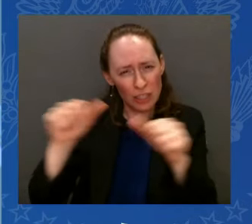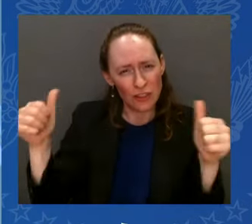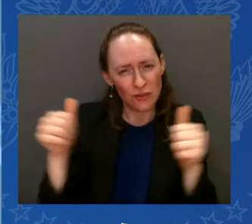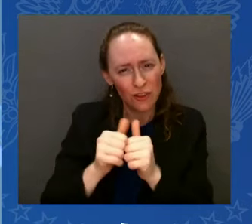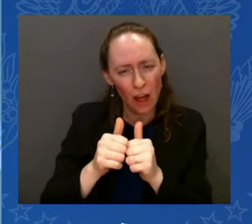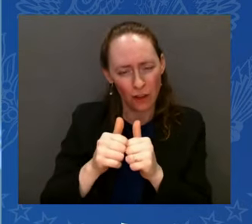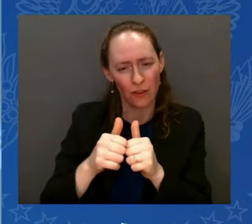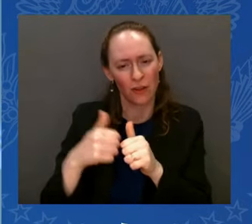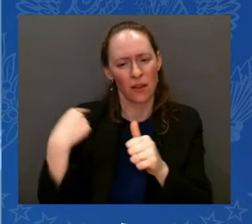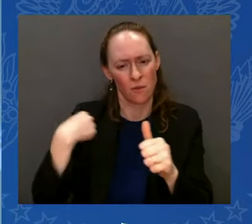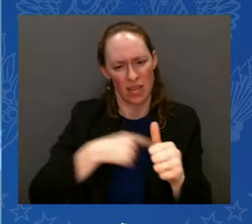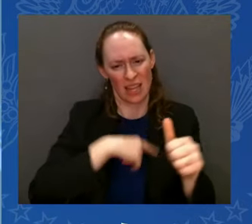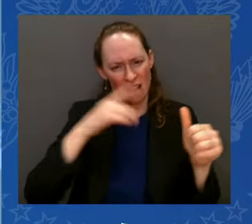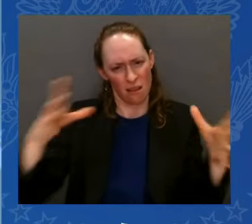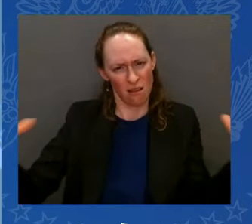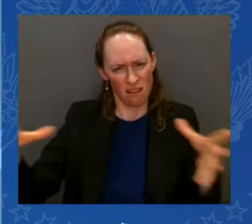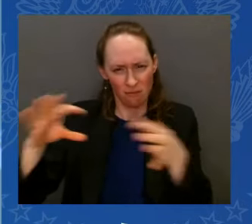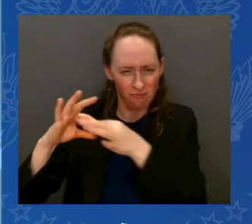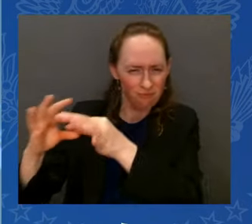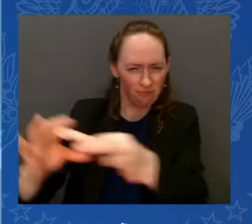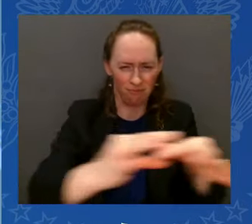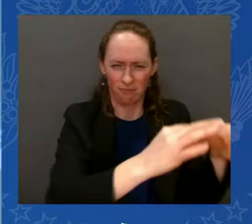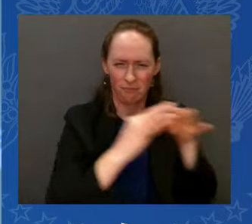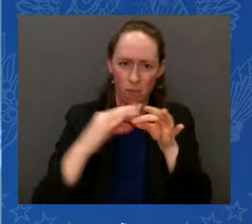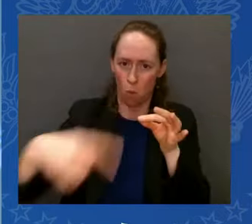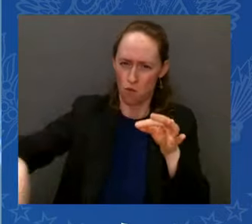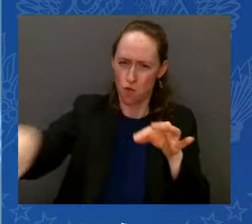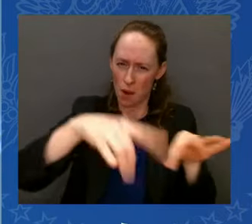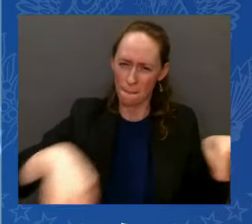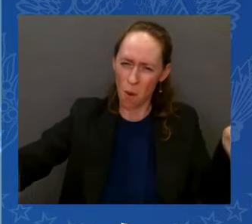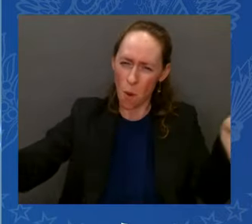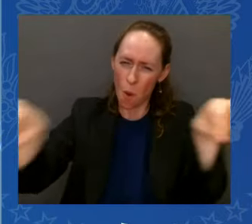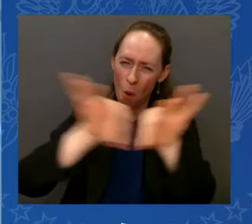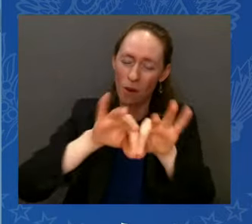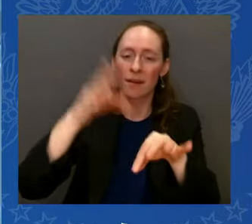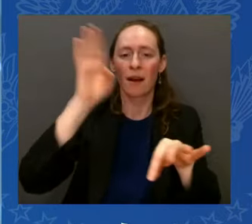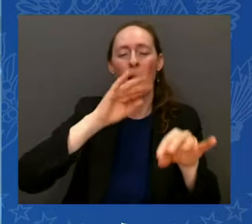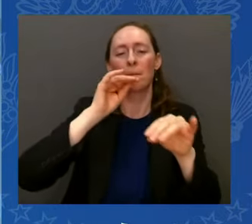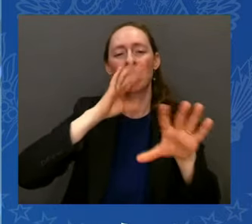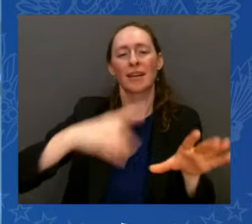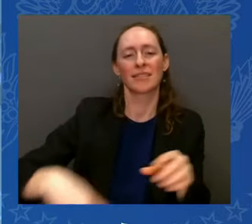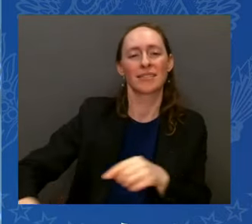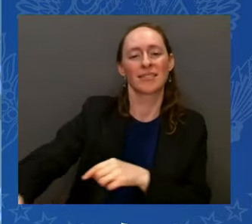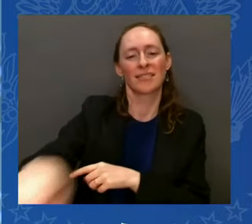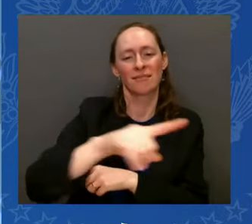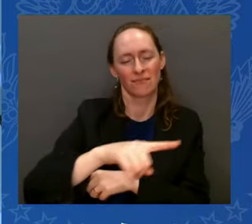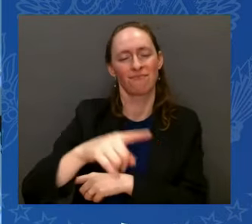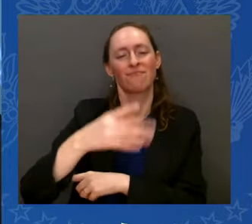God bless you all. Thank you, thank you, thank you. And may God protect our troops.